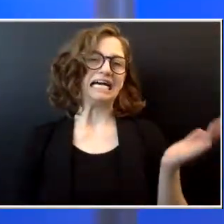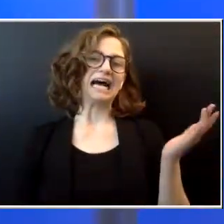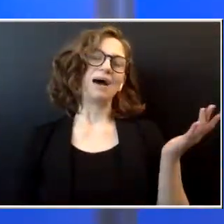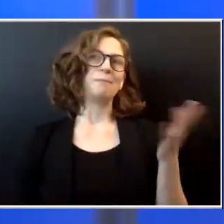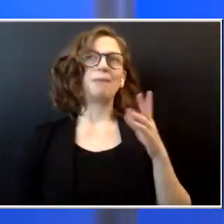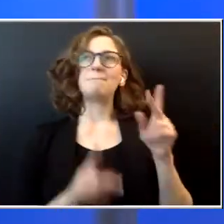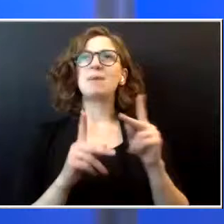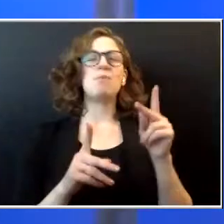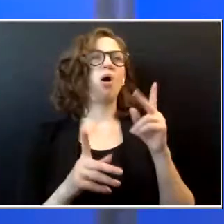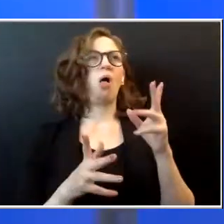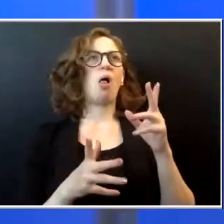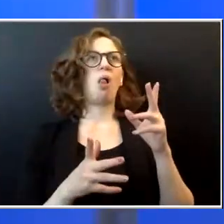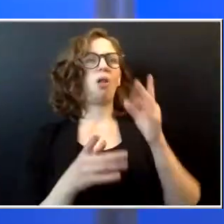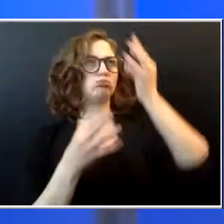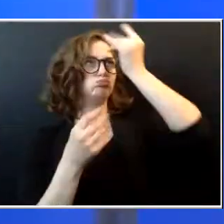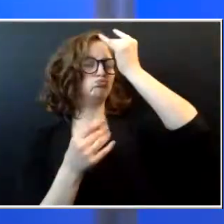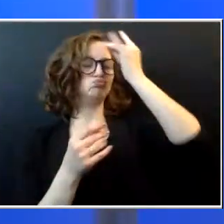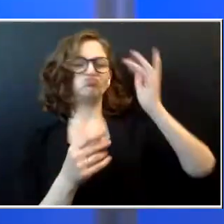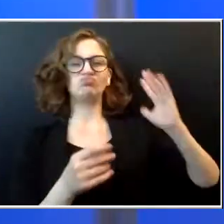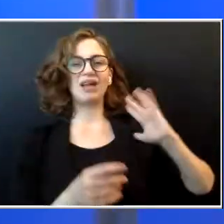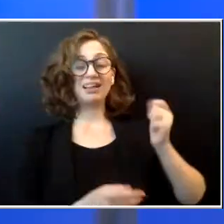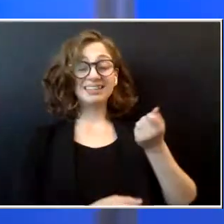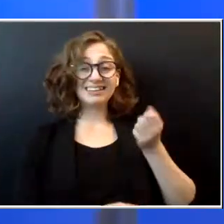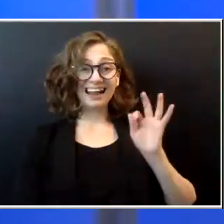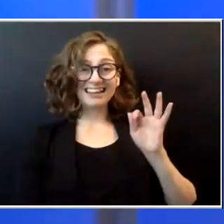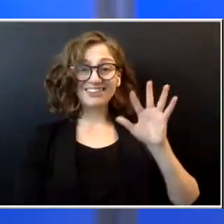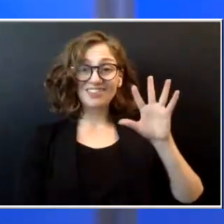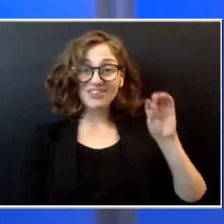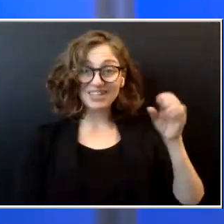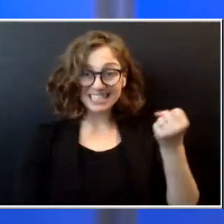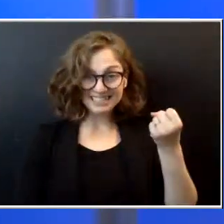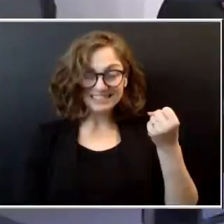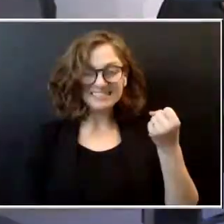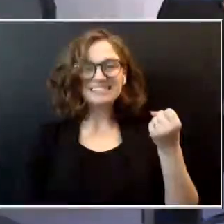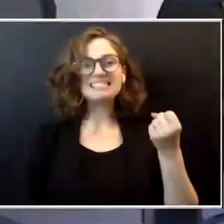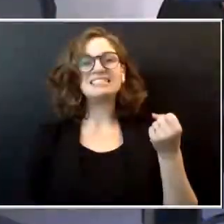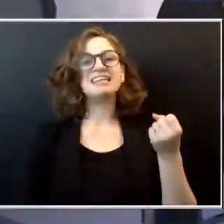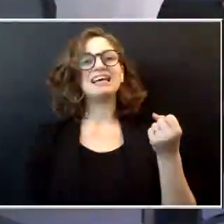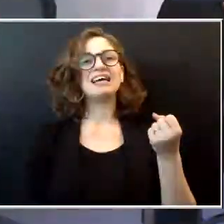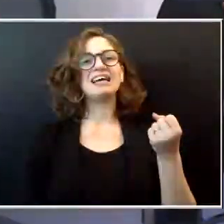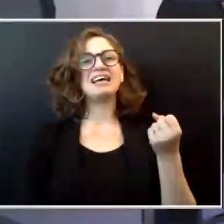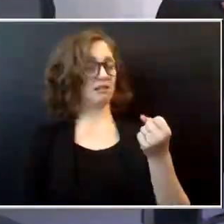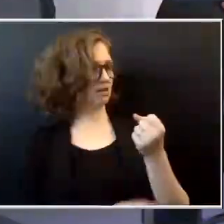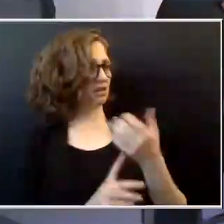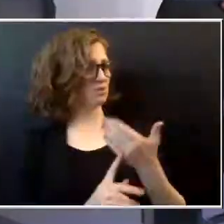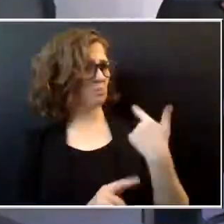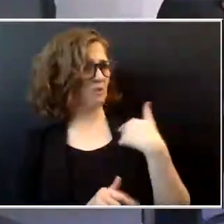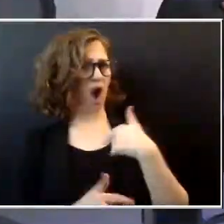the 1950s. But with that, I think it's taken some time. It's like before I was born, people. That makes it really old.